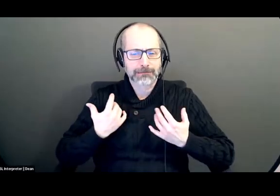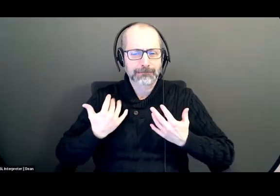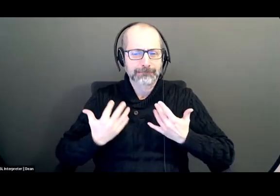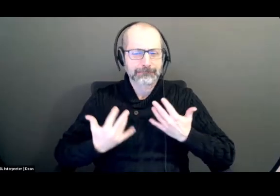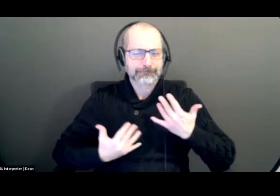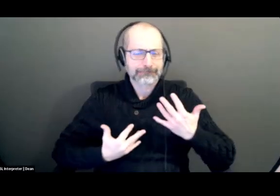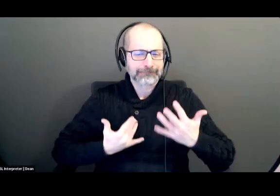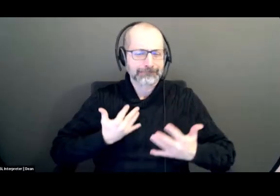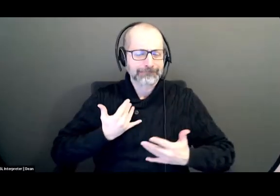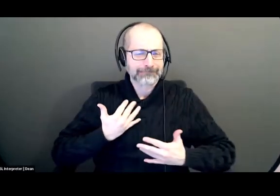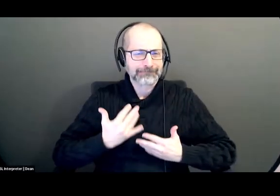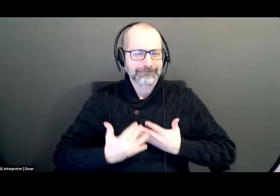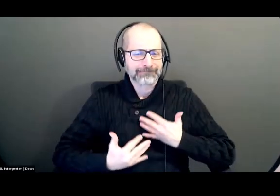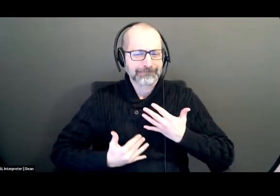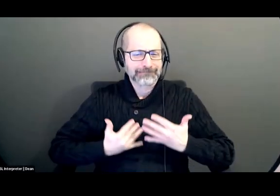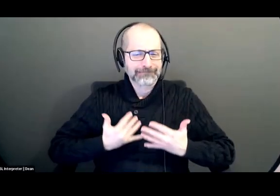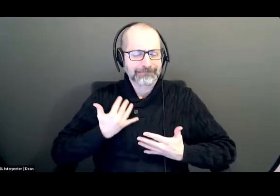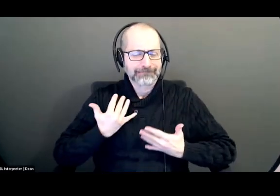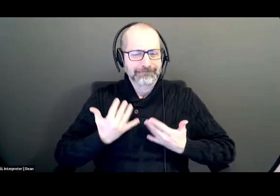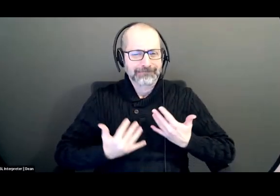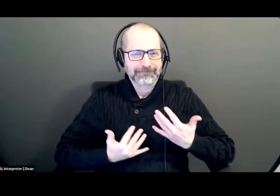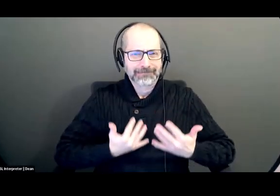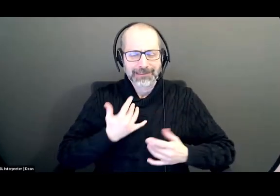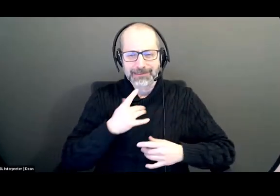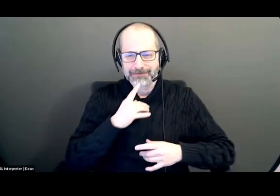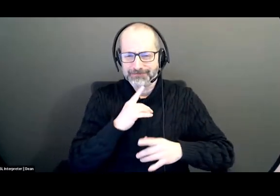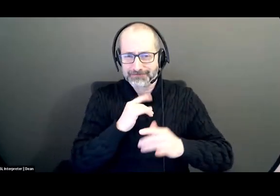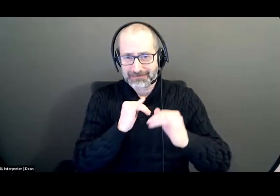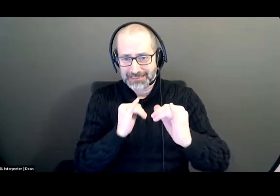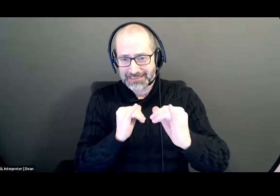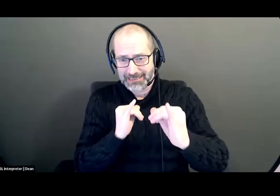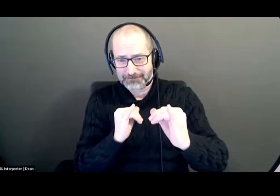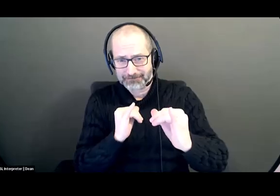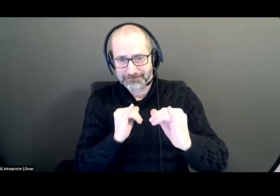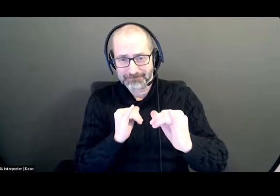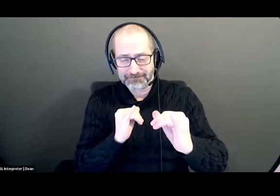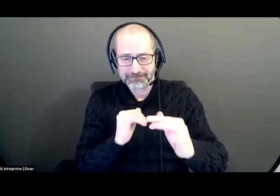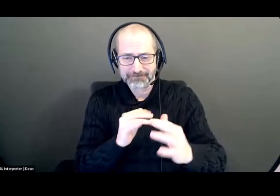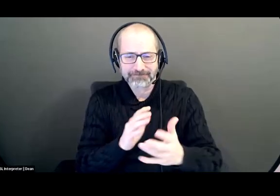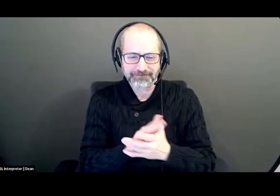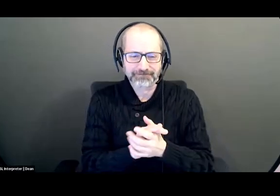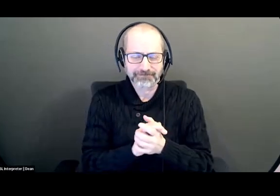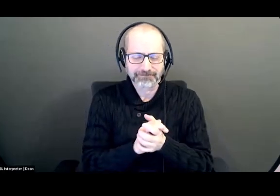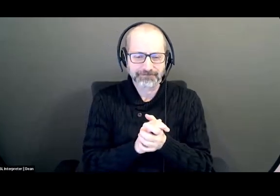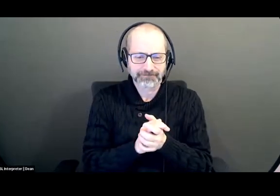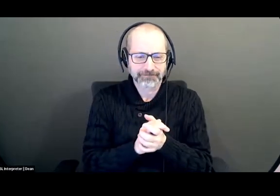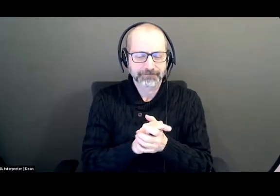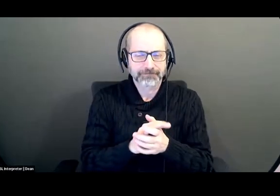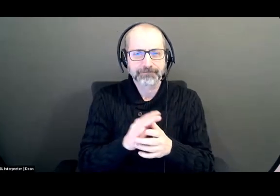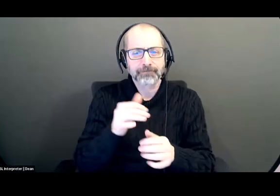folks for engaging in the chat as well. I saw lots of good conversations happening.